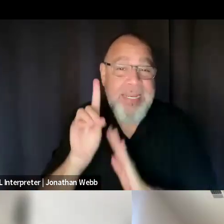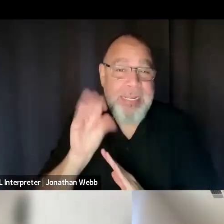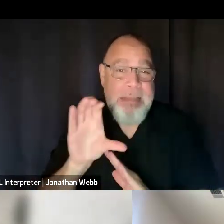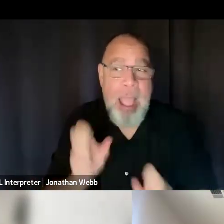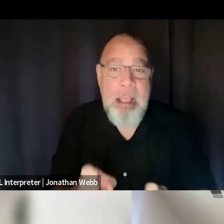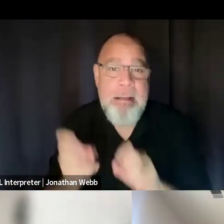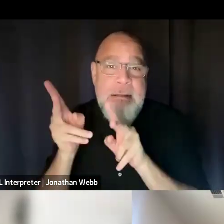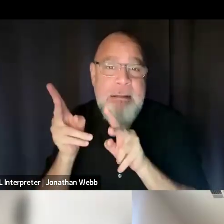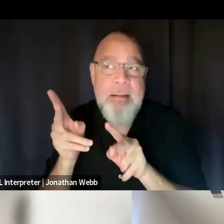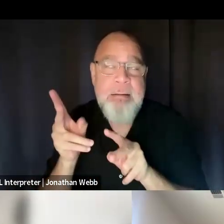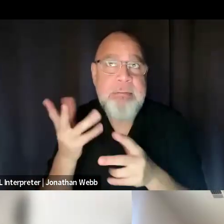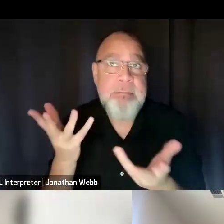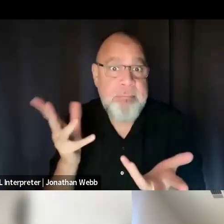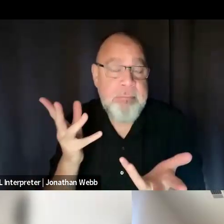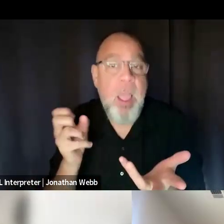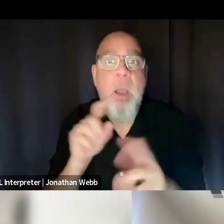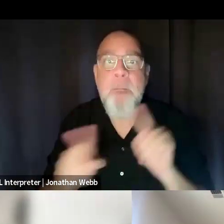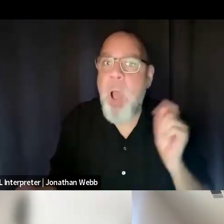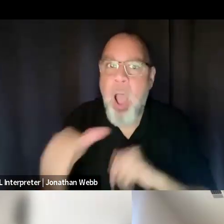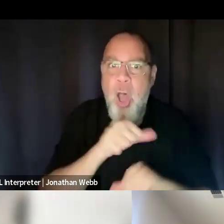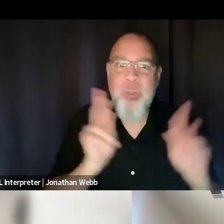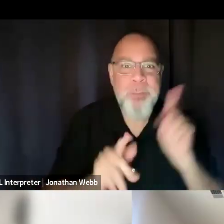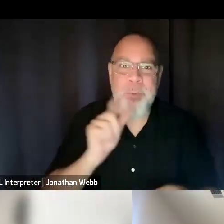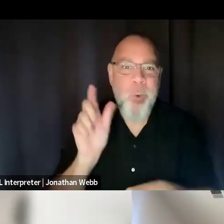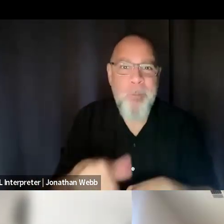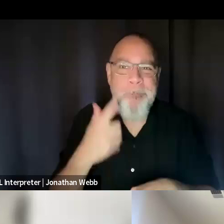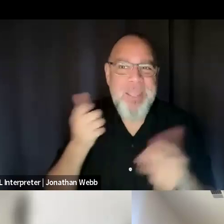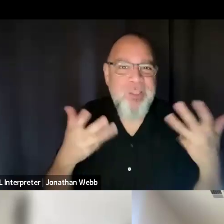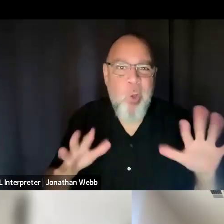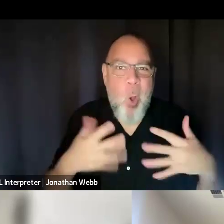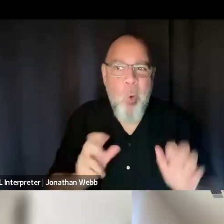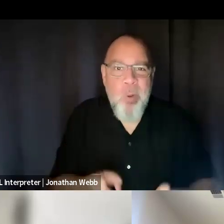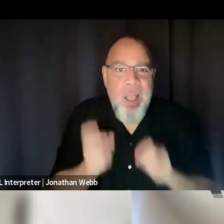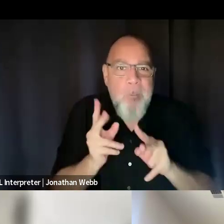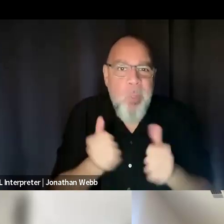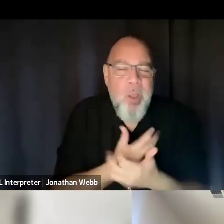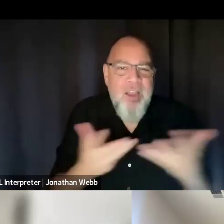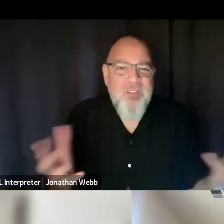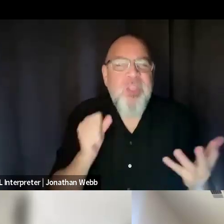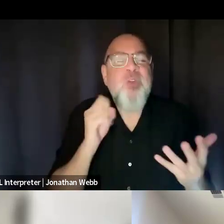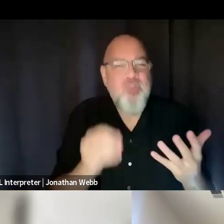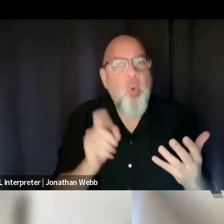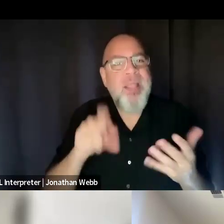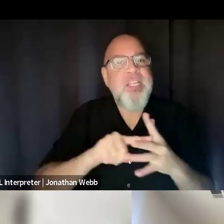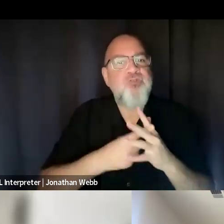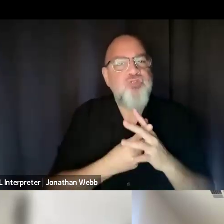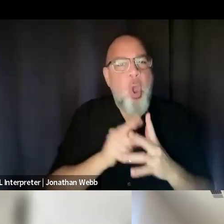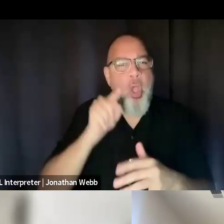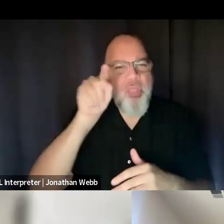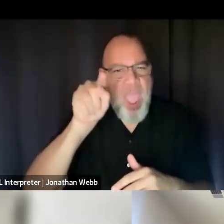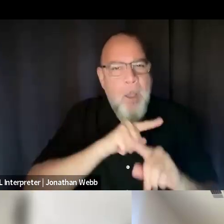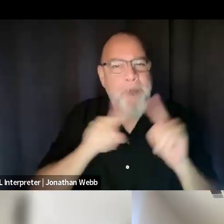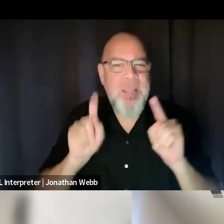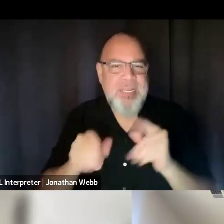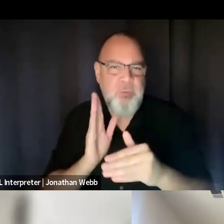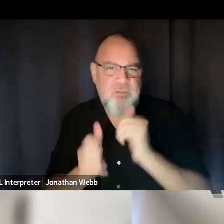able to confirm it electronically. So that's why they start it at one place, but they do need to finish it with us, because what's needed for each